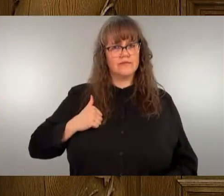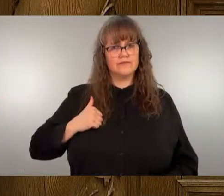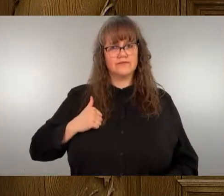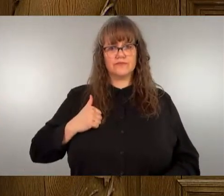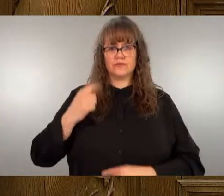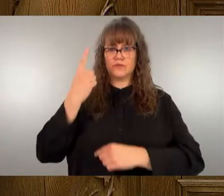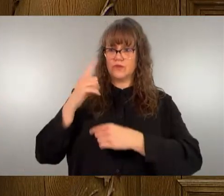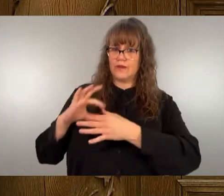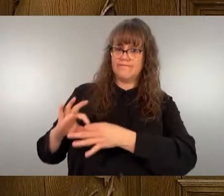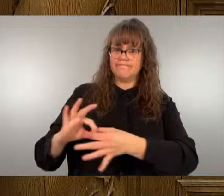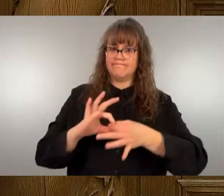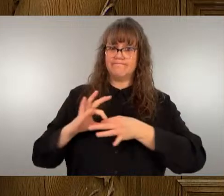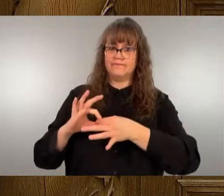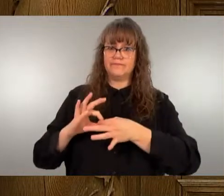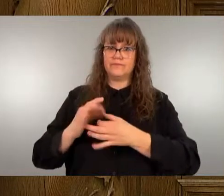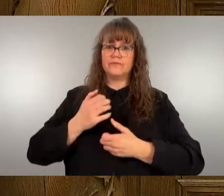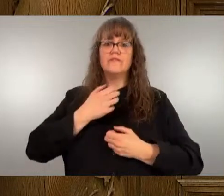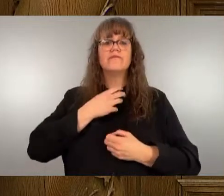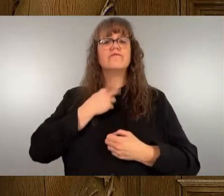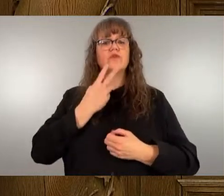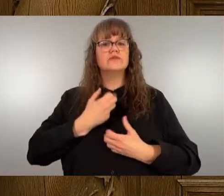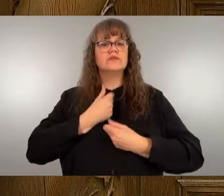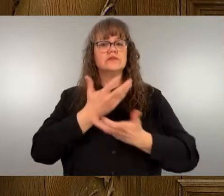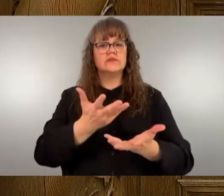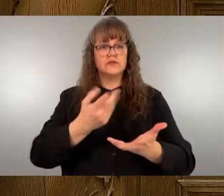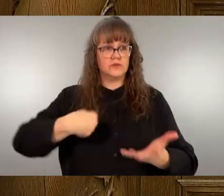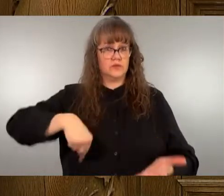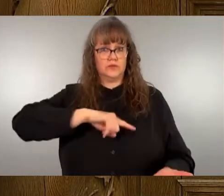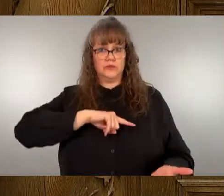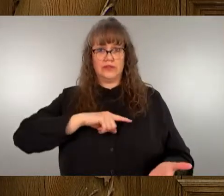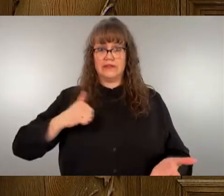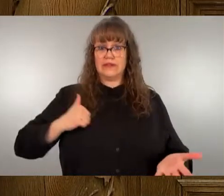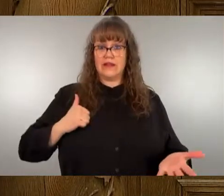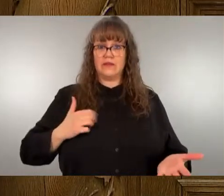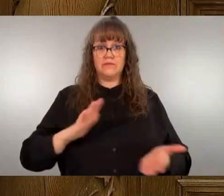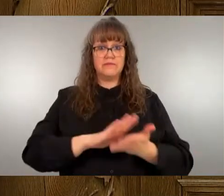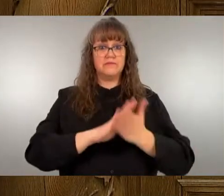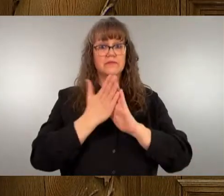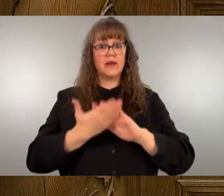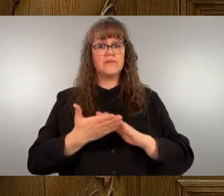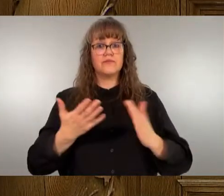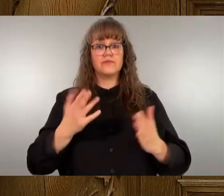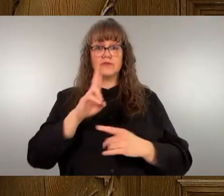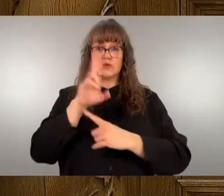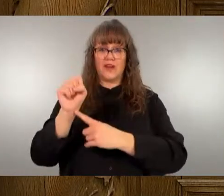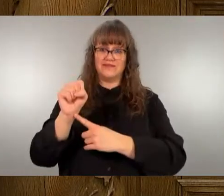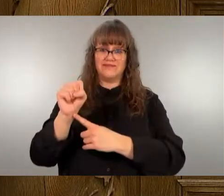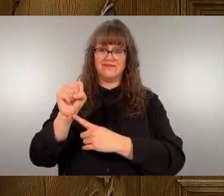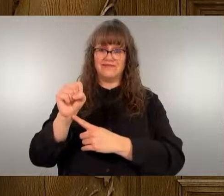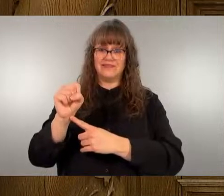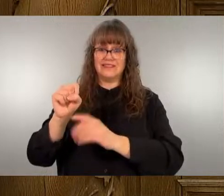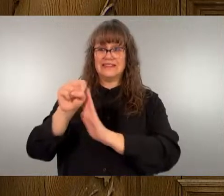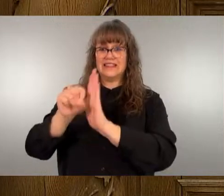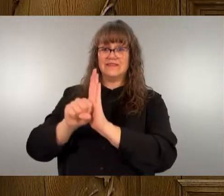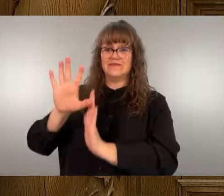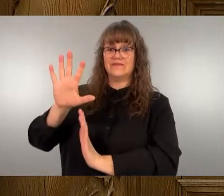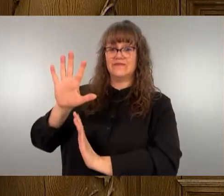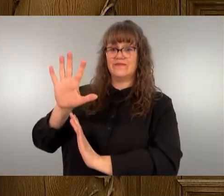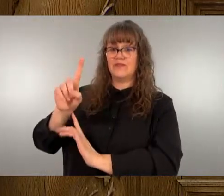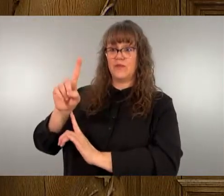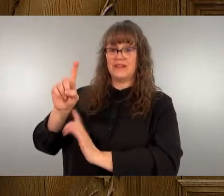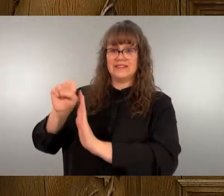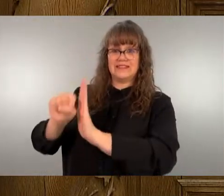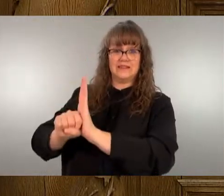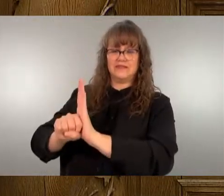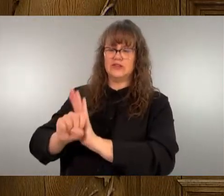51st state, not now or ever. Instead, we will take our destiny into our own hands by